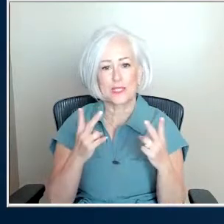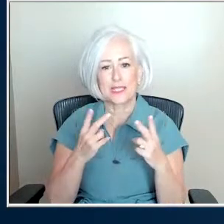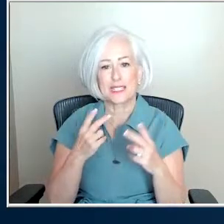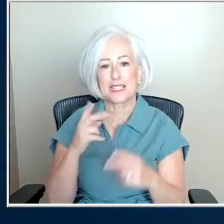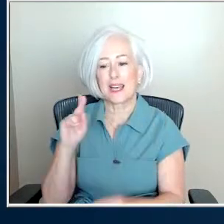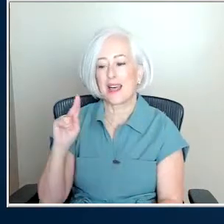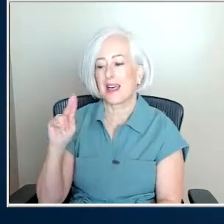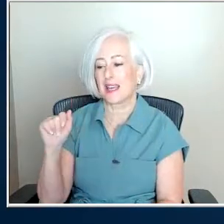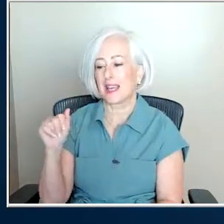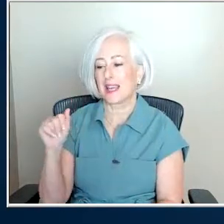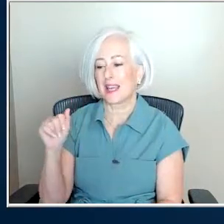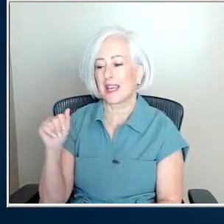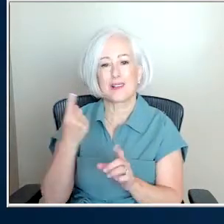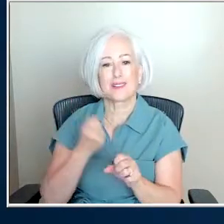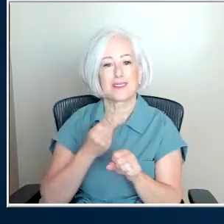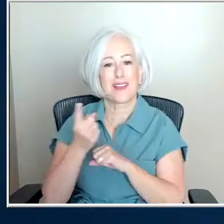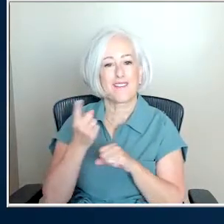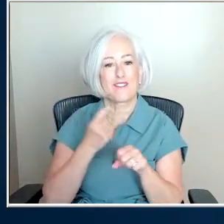year going forward.